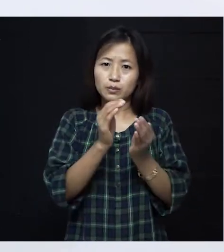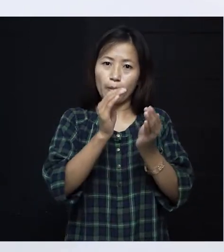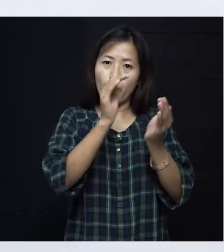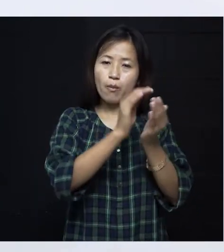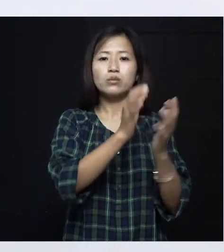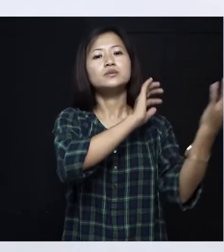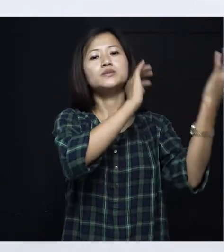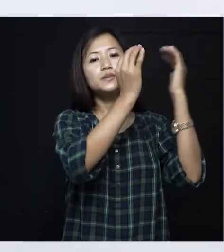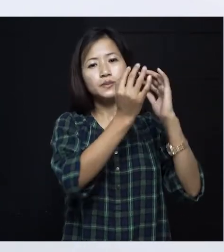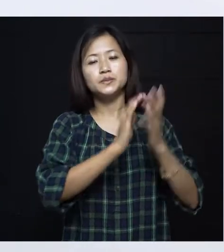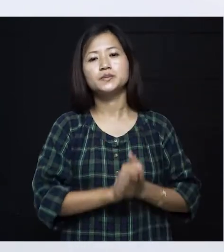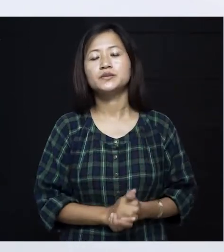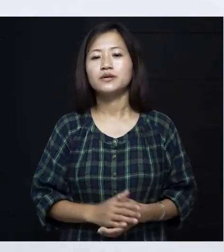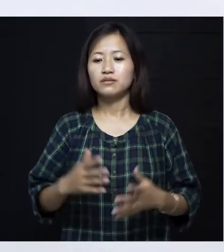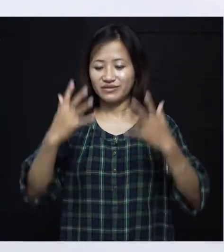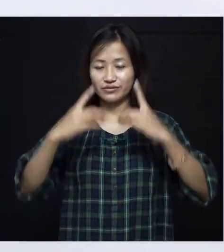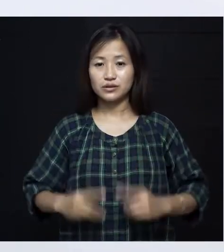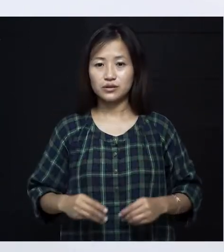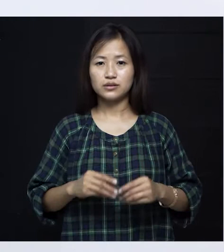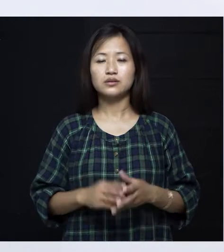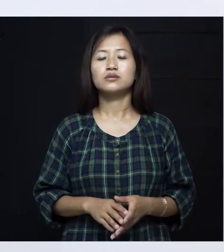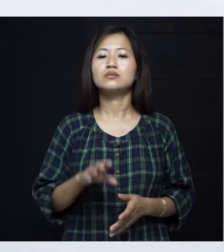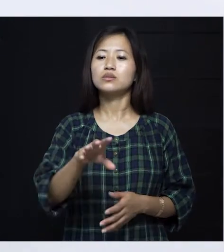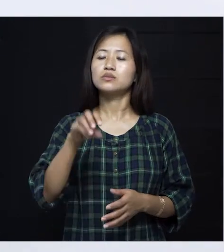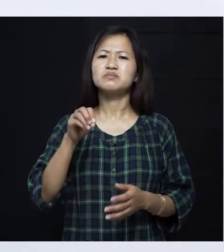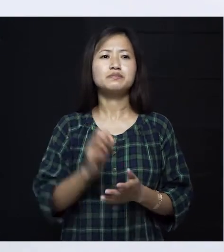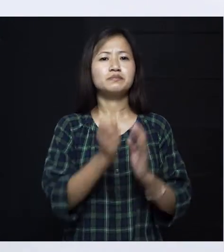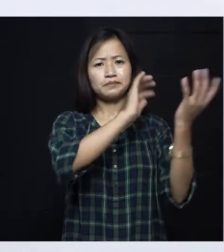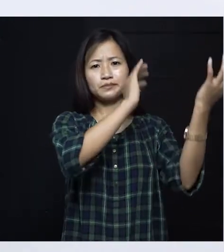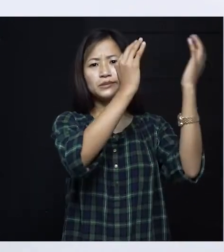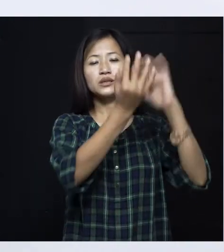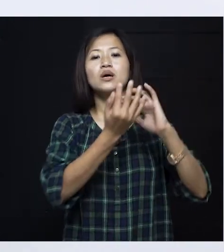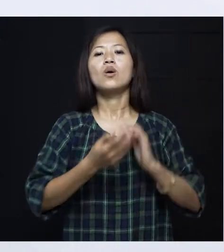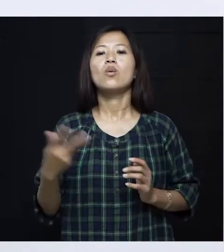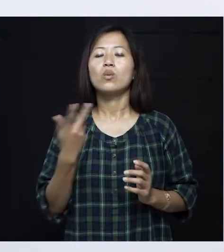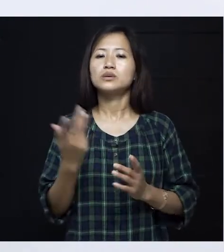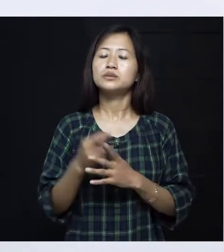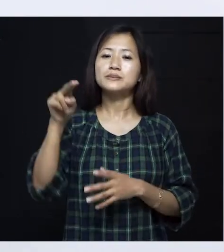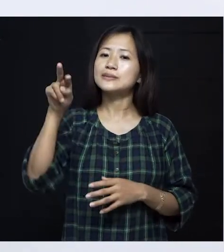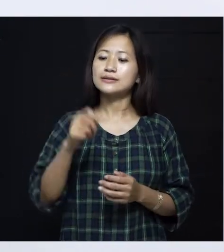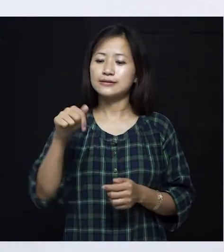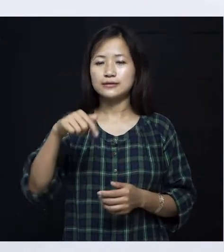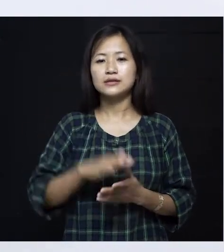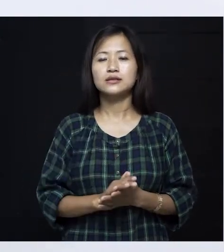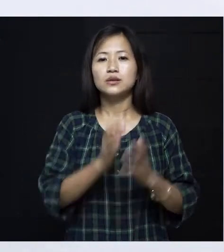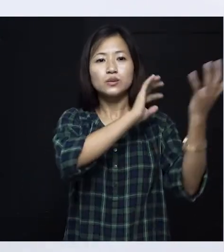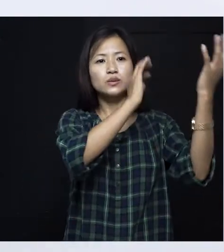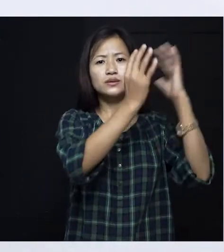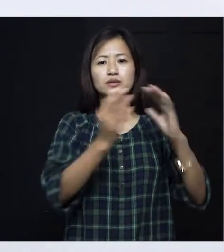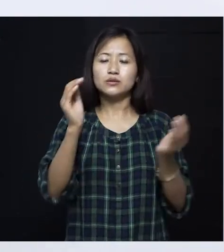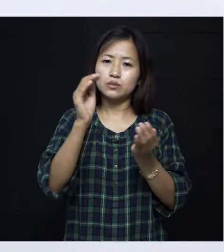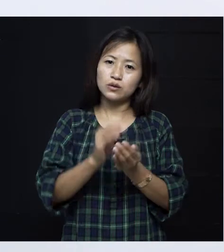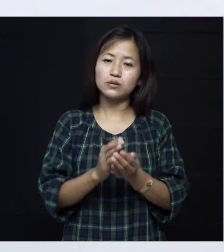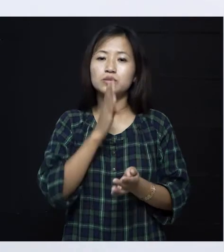is getting smaller is physically the world is not getting smaller, okay? But what we meant here is the world is getting